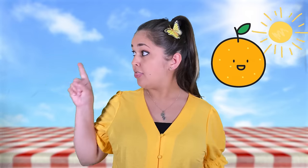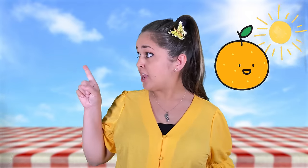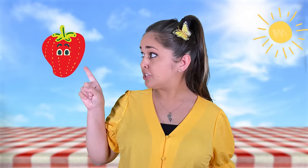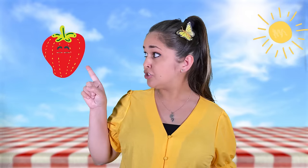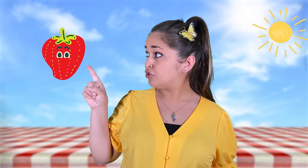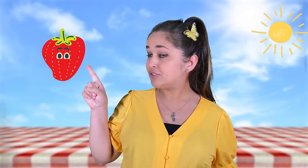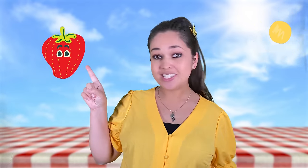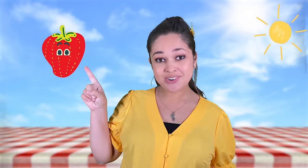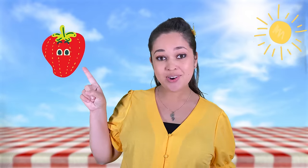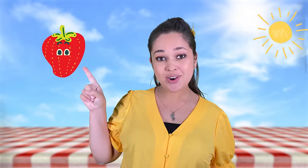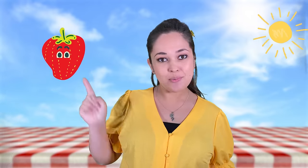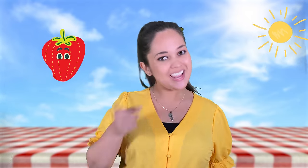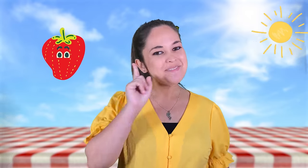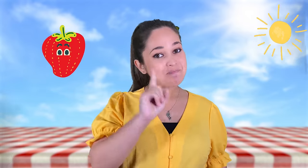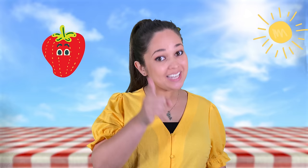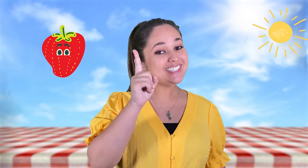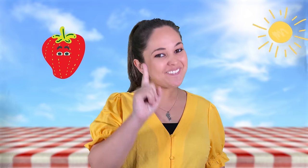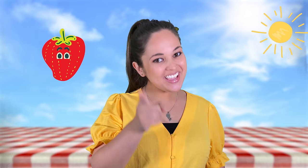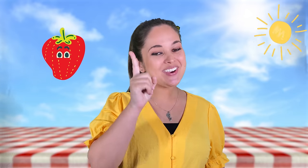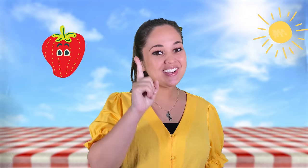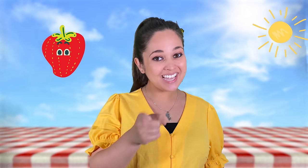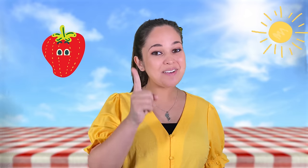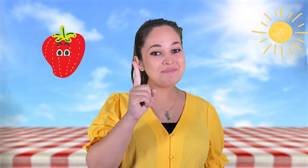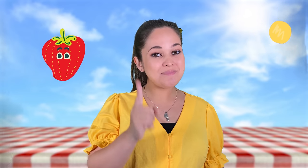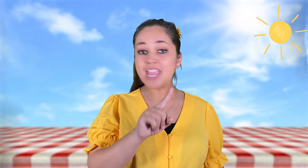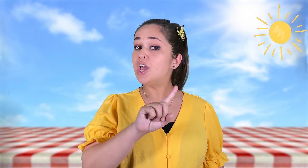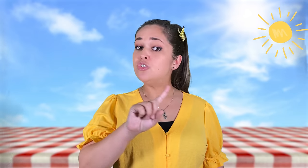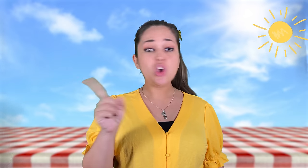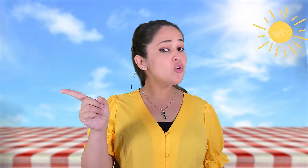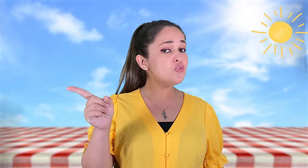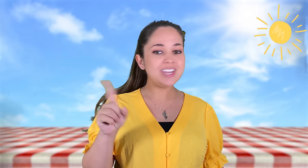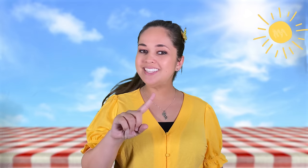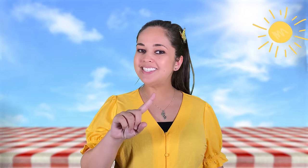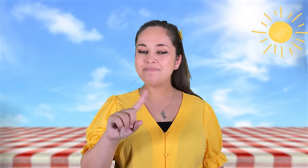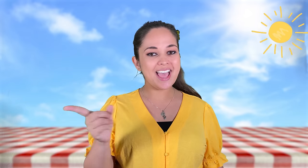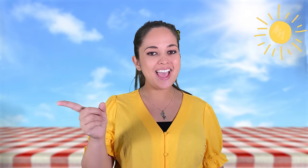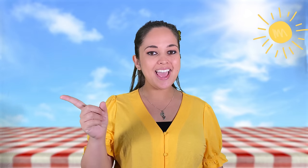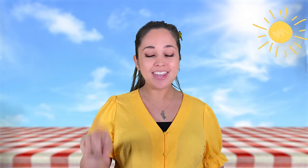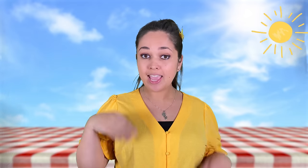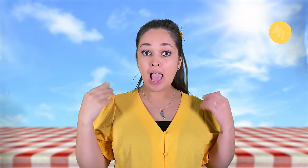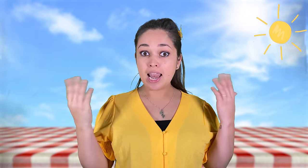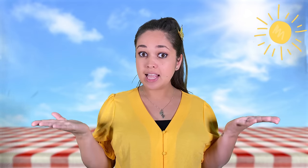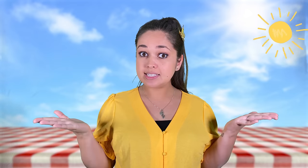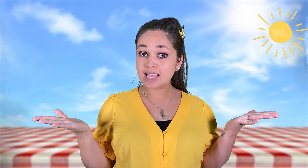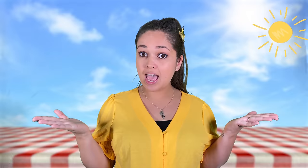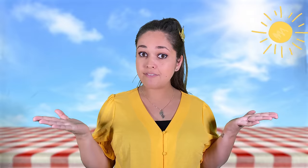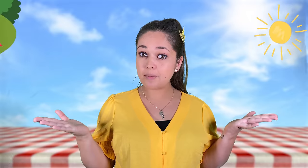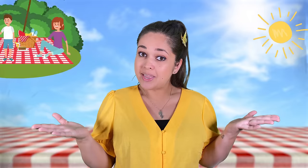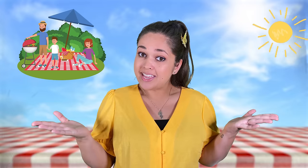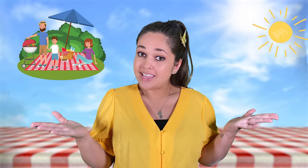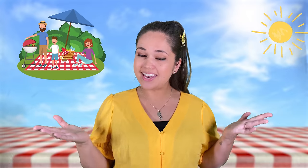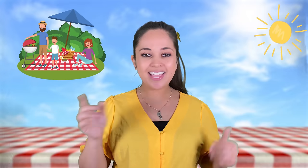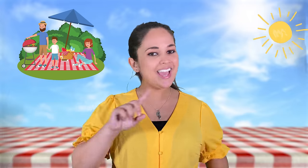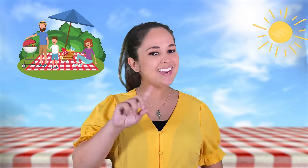orange. There's a juicy strawberry, better fill your tummy. No need to panic, let's have